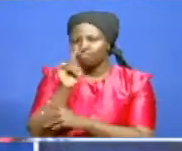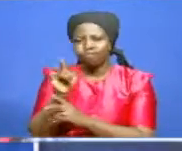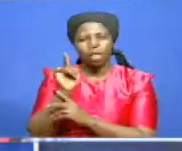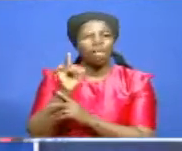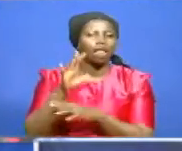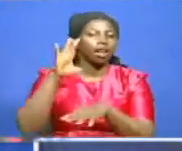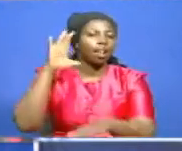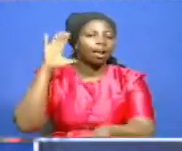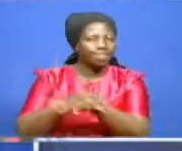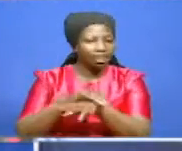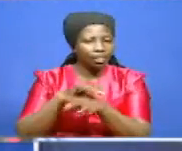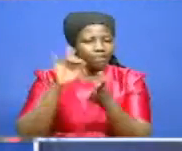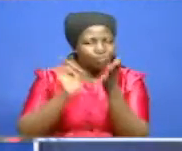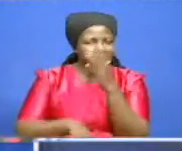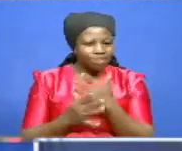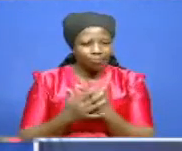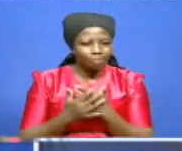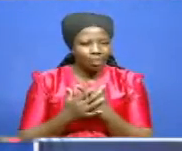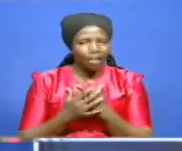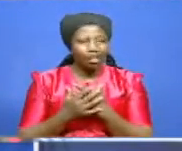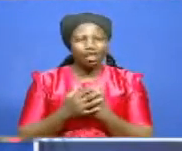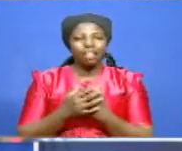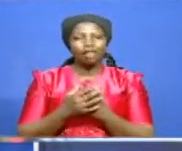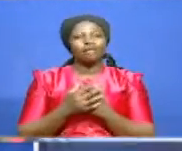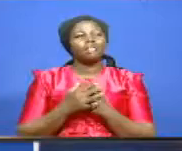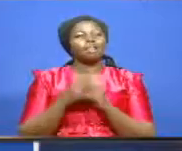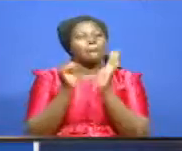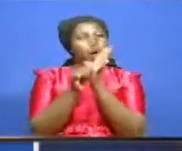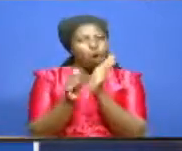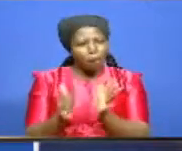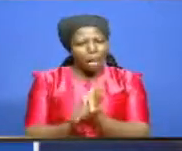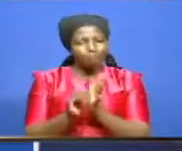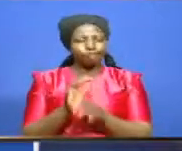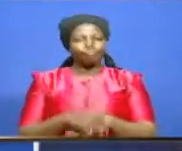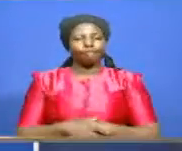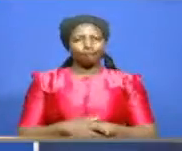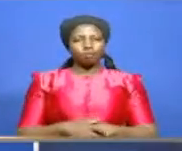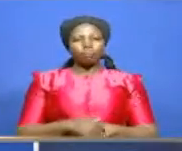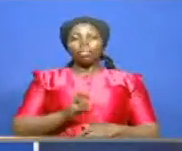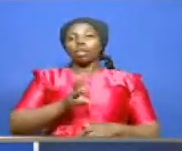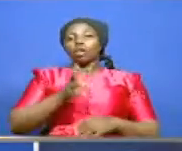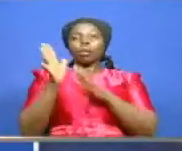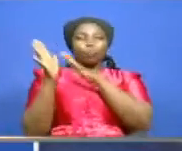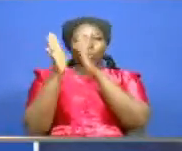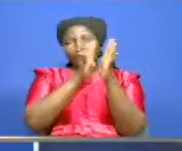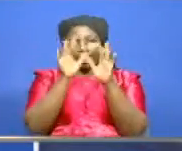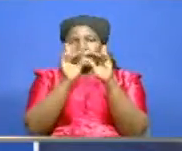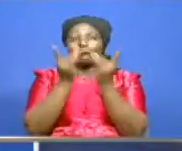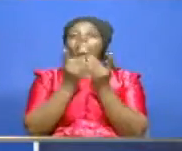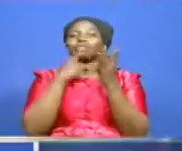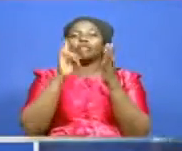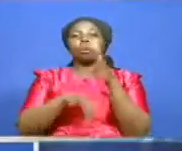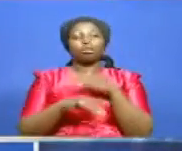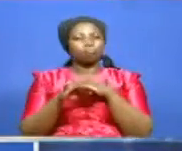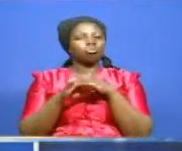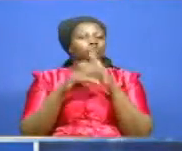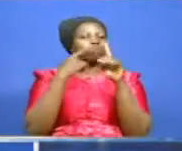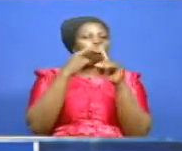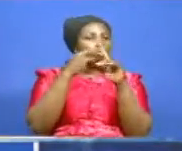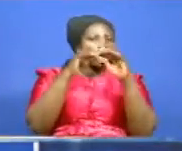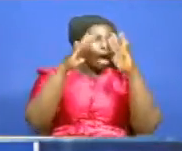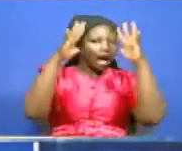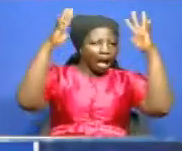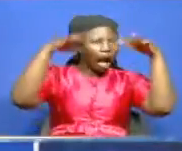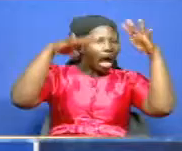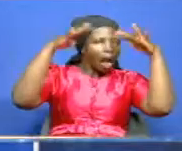zitapata kudhurika kwa njia moja hadi nyingine. The weatherman says average to above average rainfall is expected